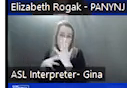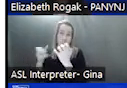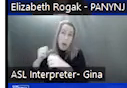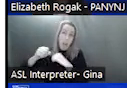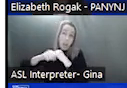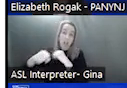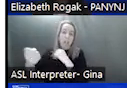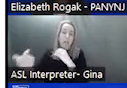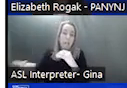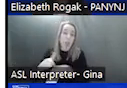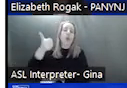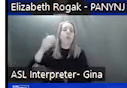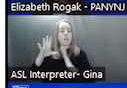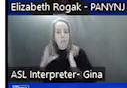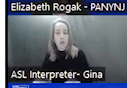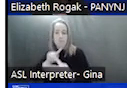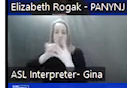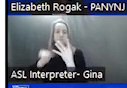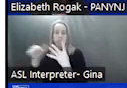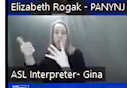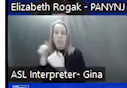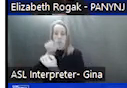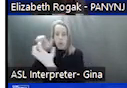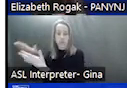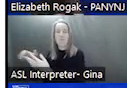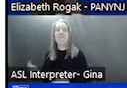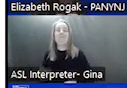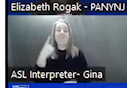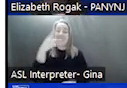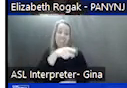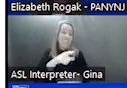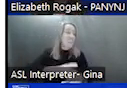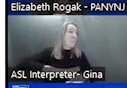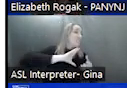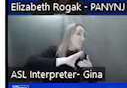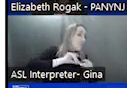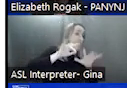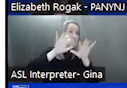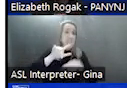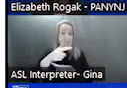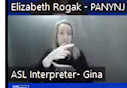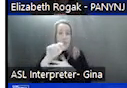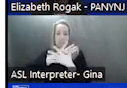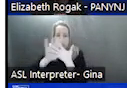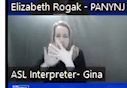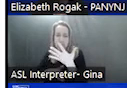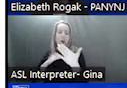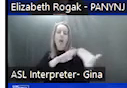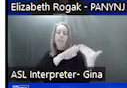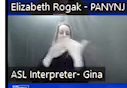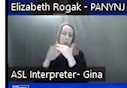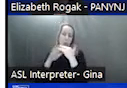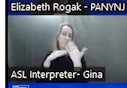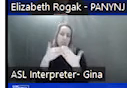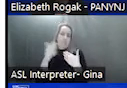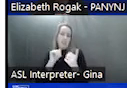I want to stress that all comments have the same weight regardless of how they're submitted. I will be calling the names of those who have registered to speak